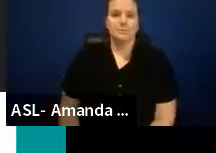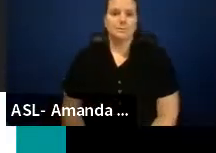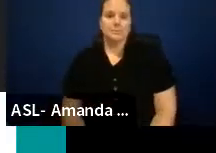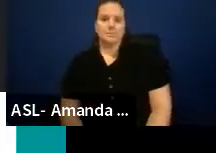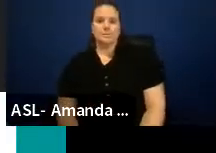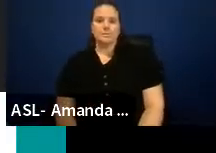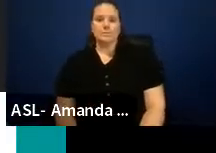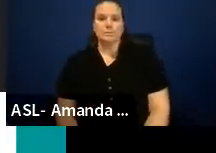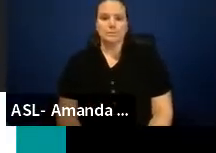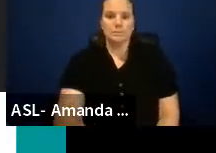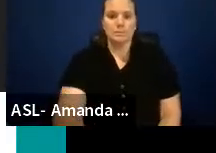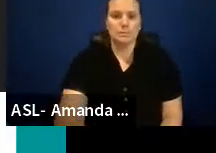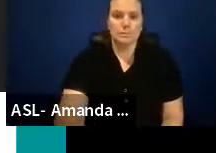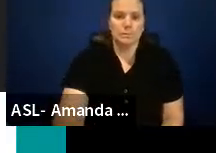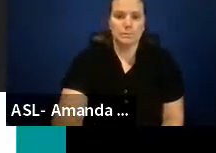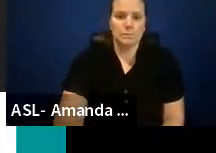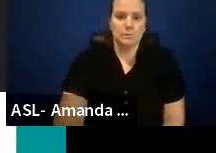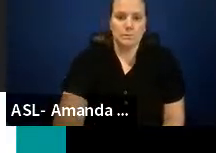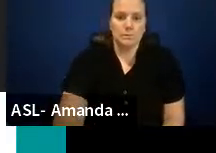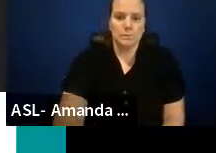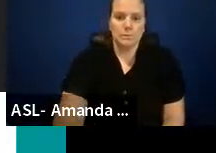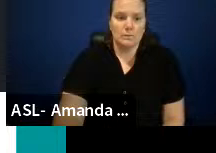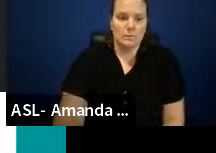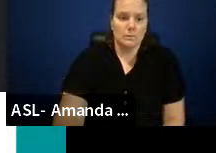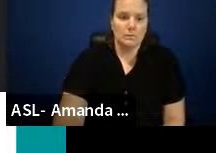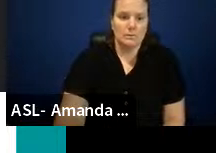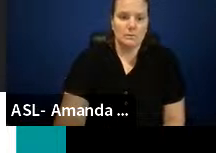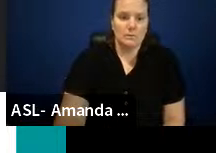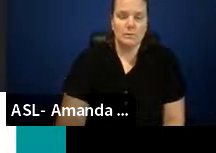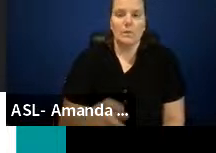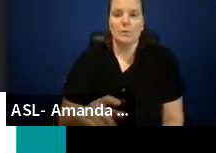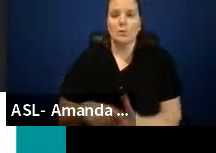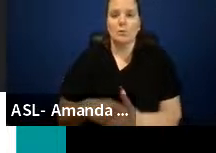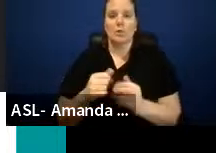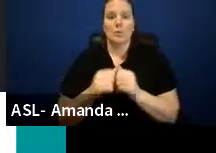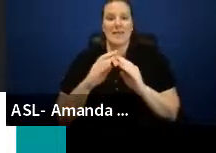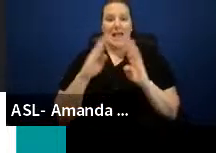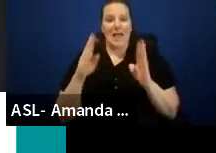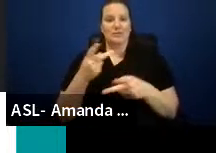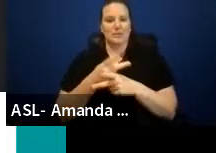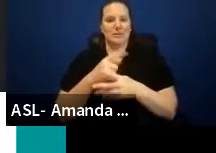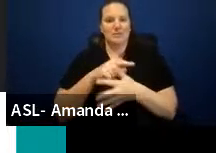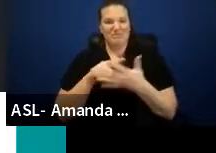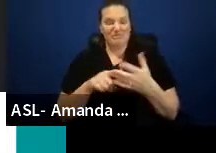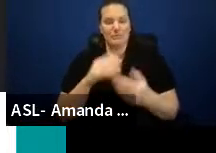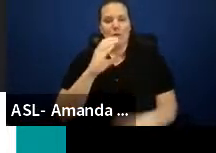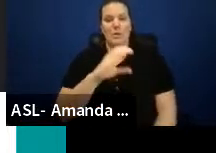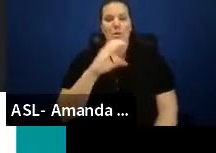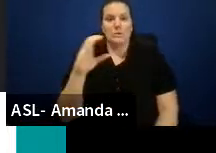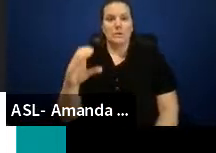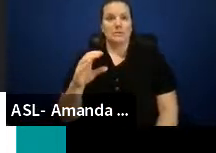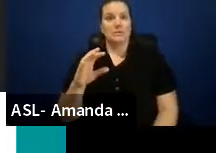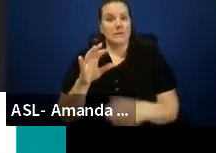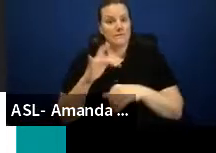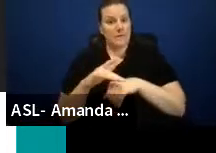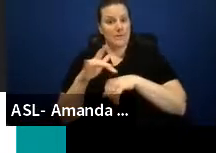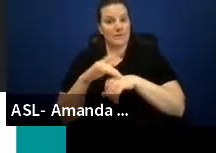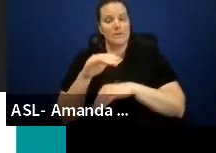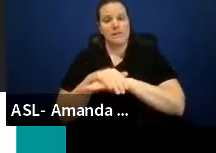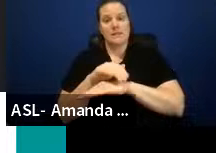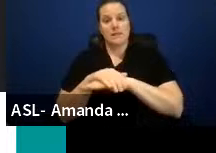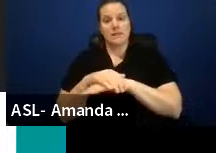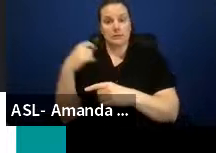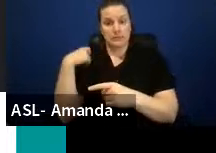So we'll start with our housekeeping items here. So closed captions are available in English and